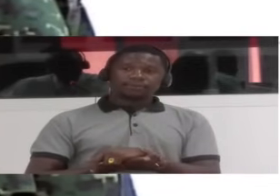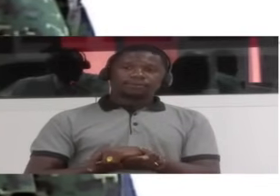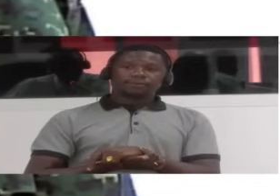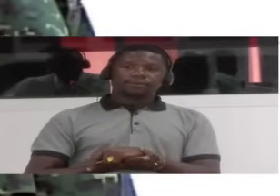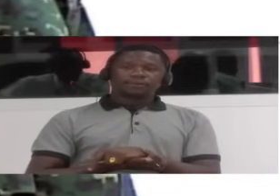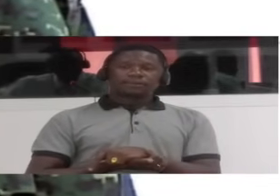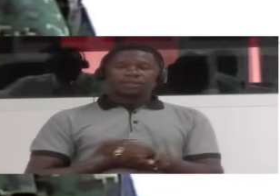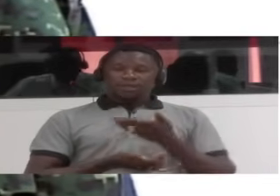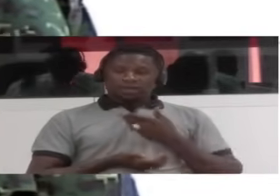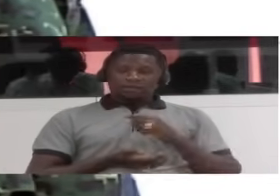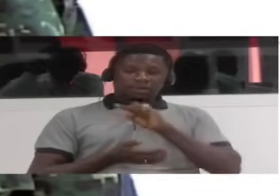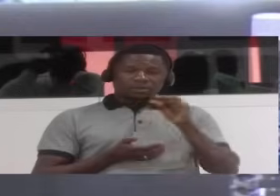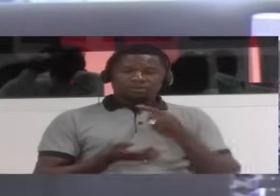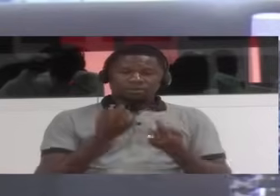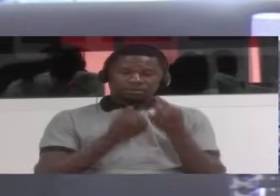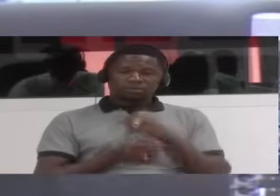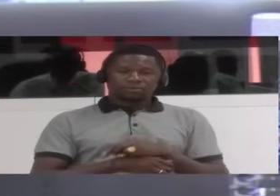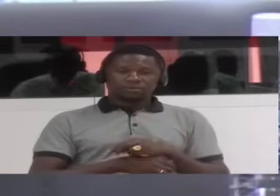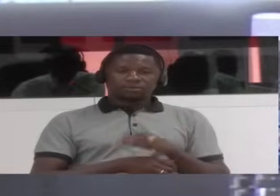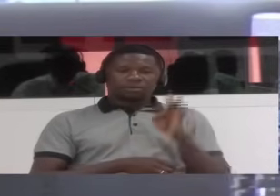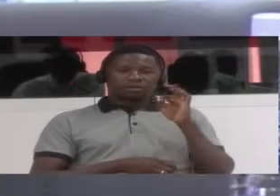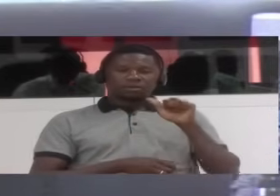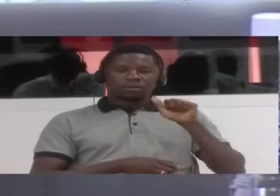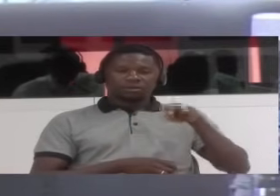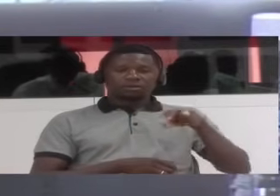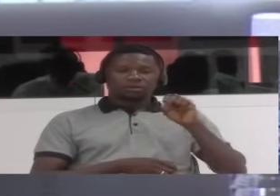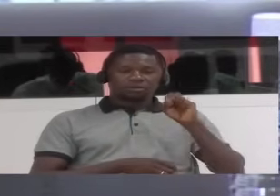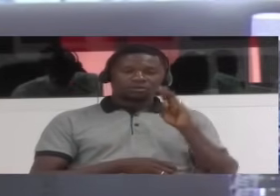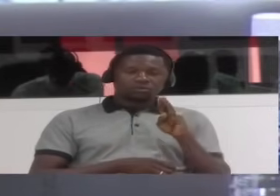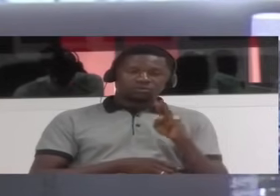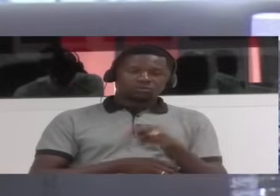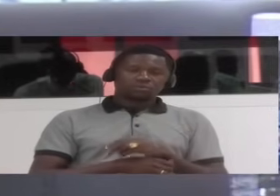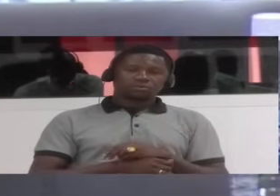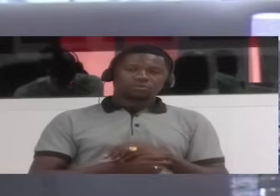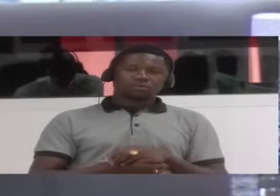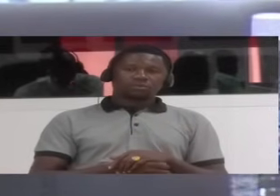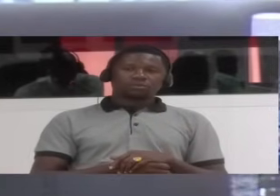Let's get the names again. Fansu Nyabali,